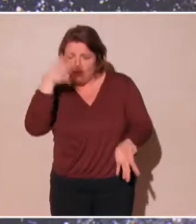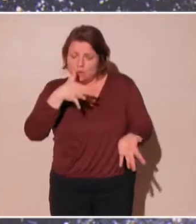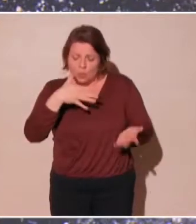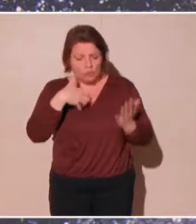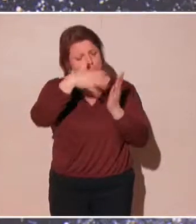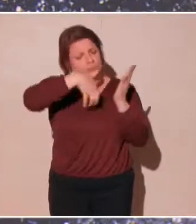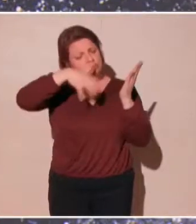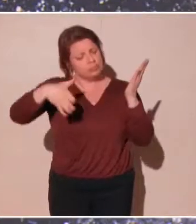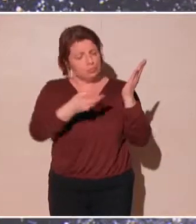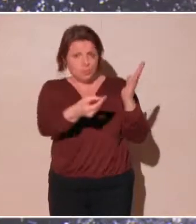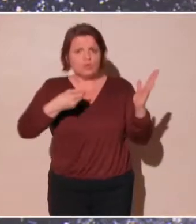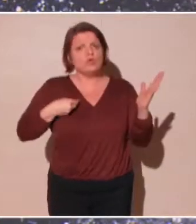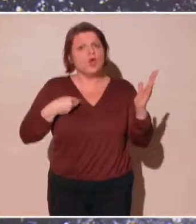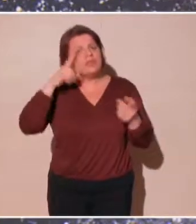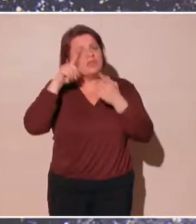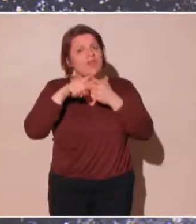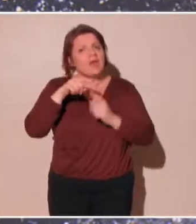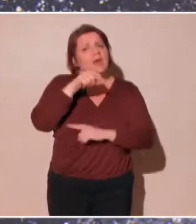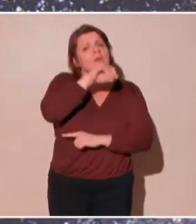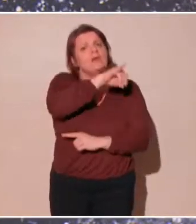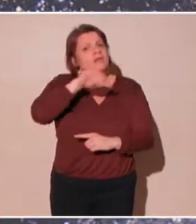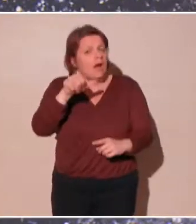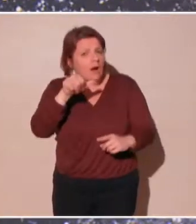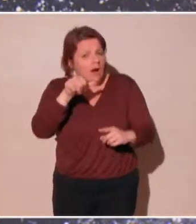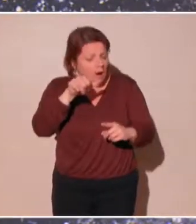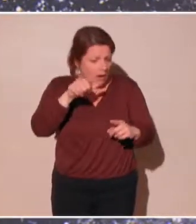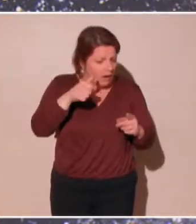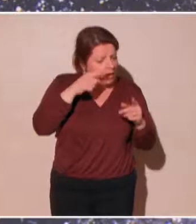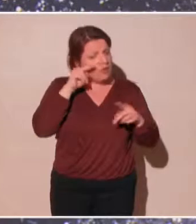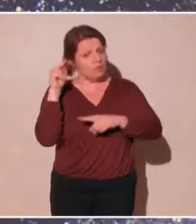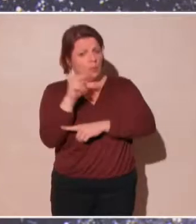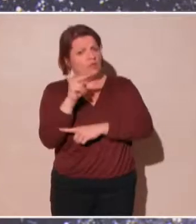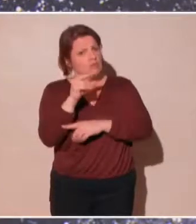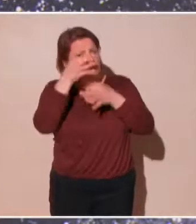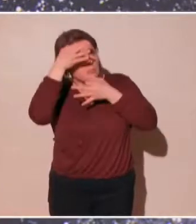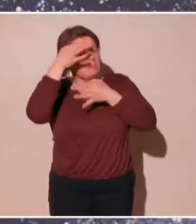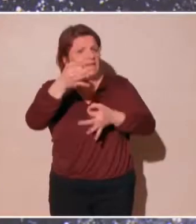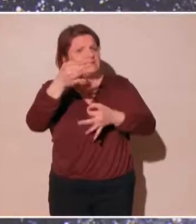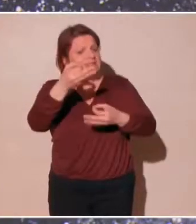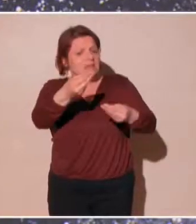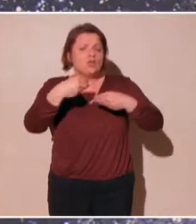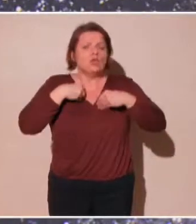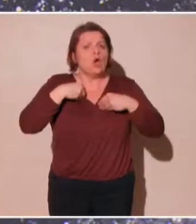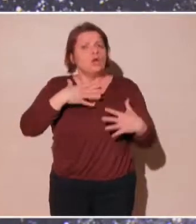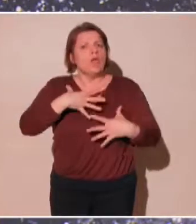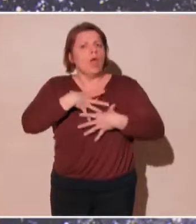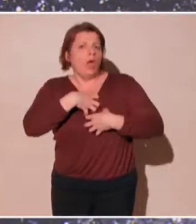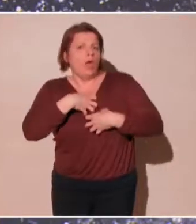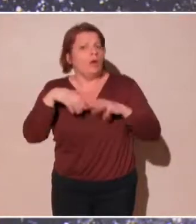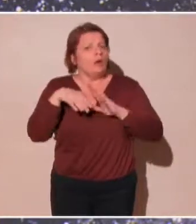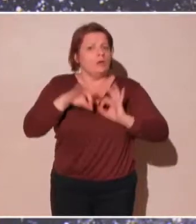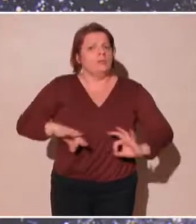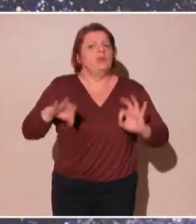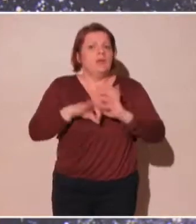that input, he has given AI a very clear position, which is no longer